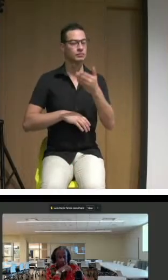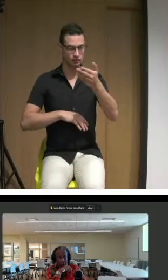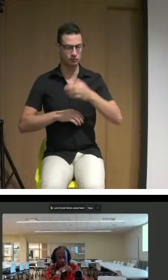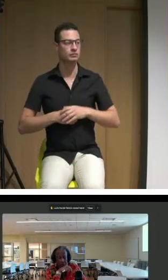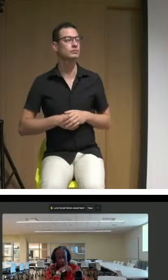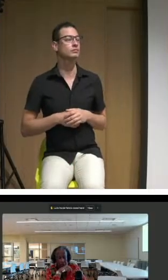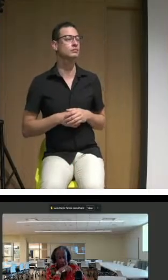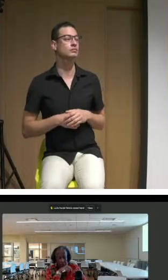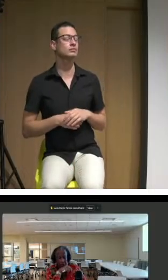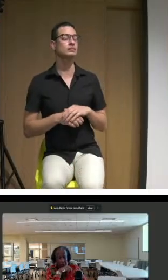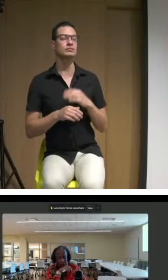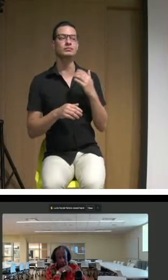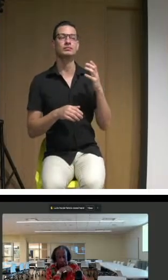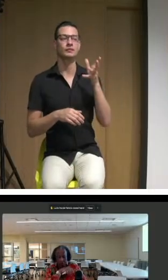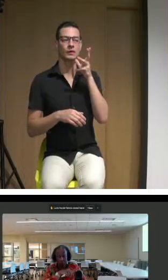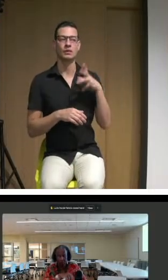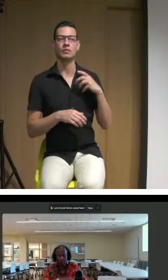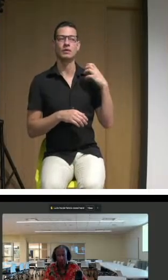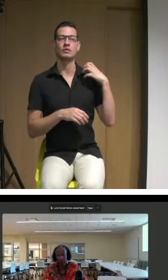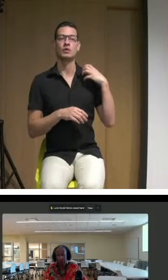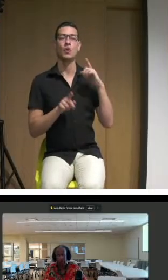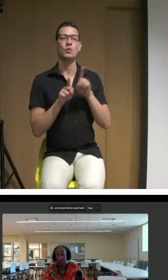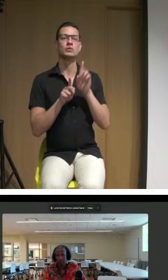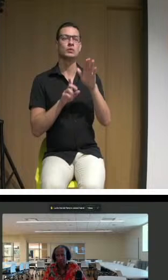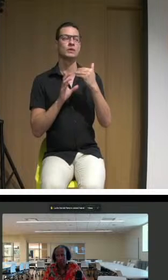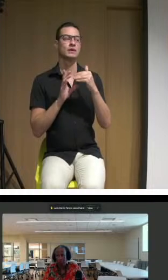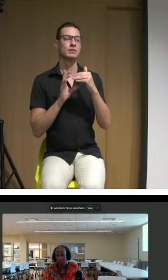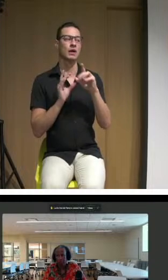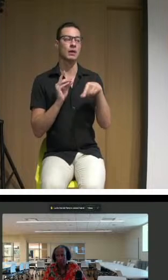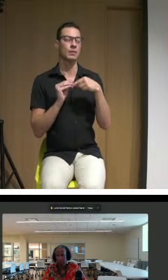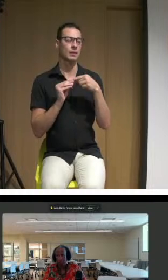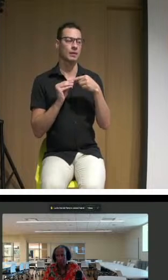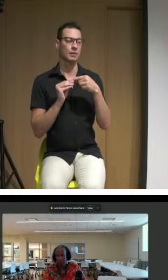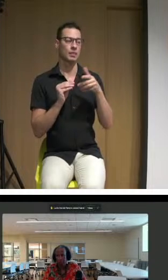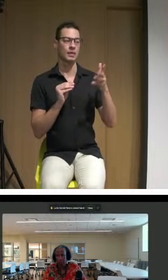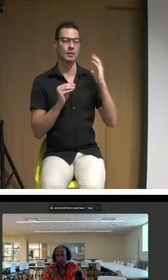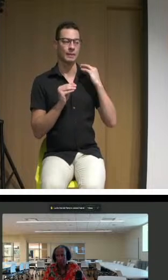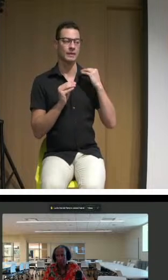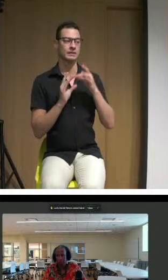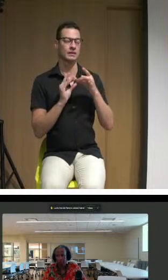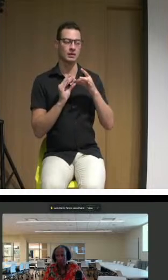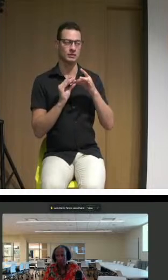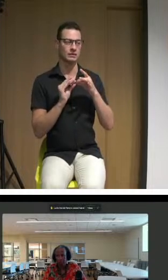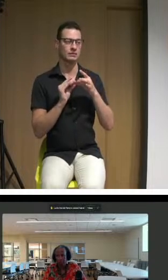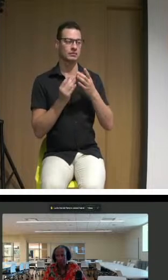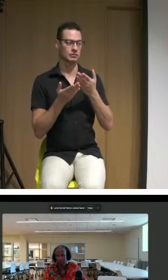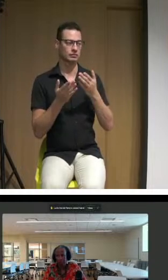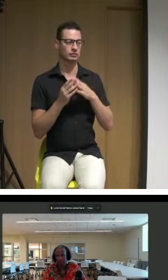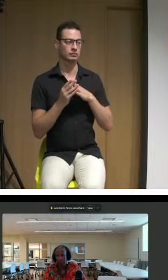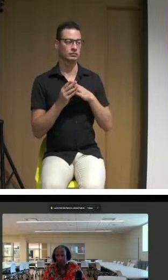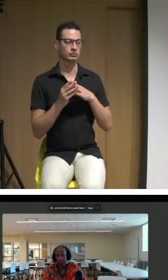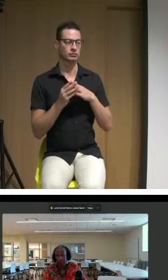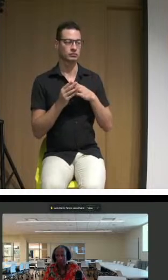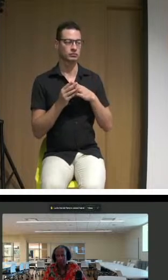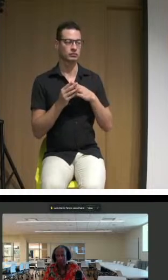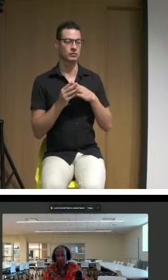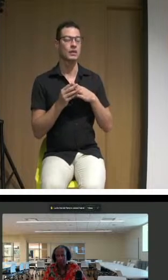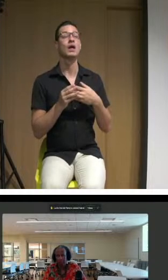Madam Chair, there was also in your email with regards to the previously addressed item, a question about election of